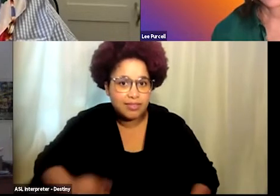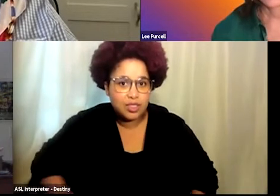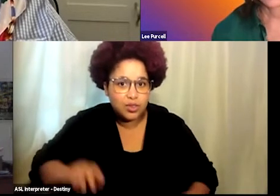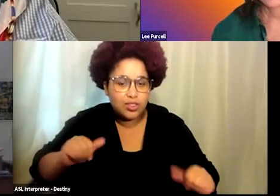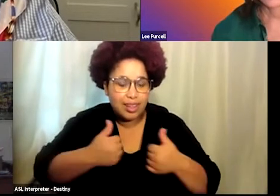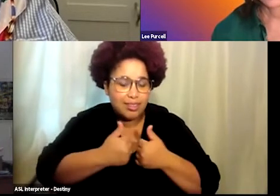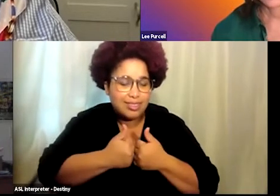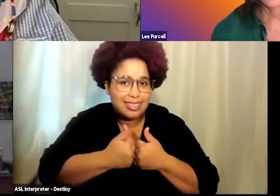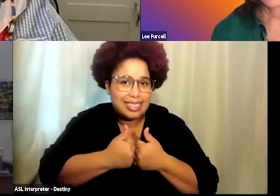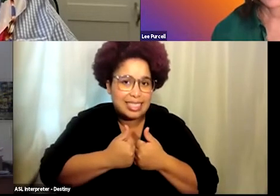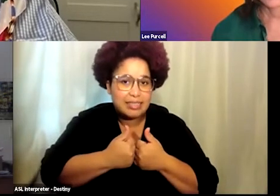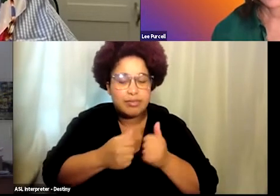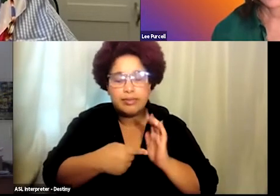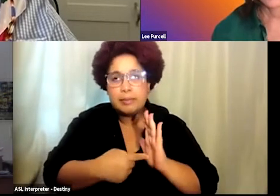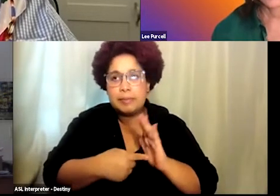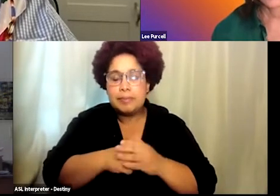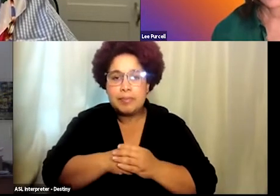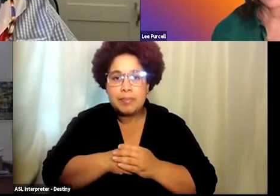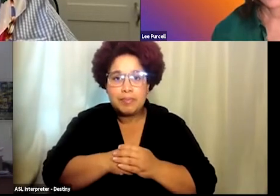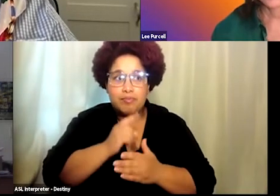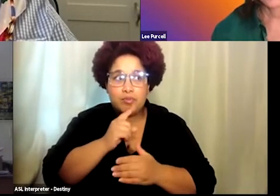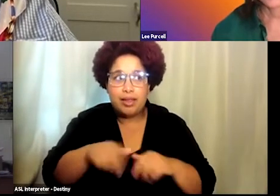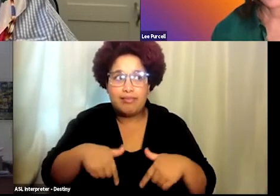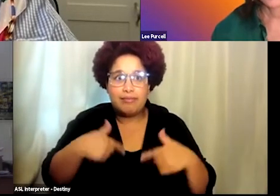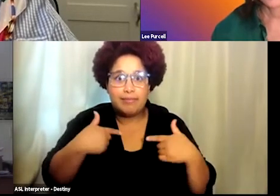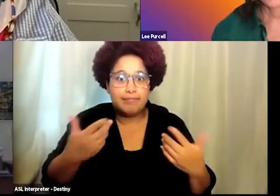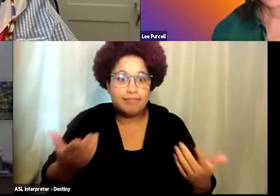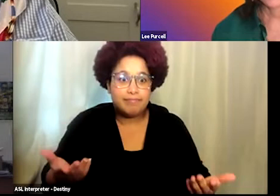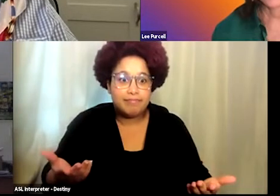challenges, like people in real life.